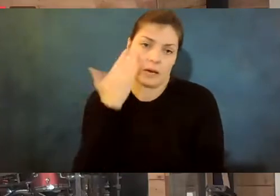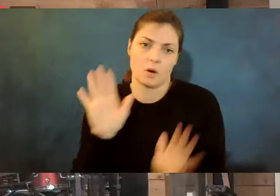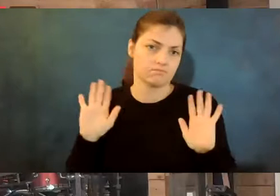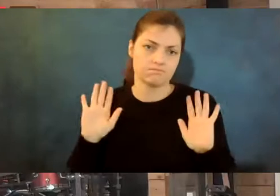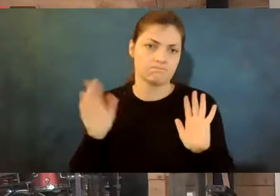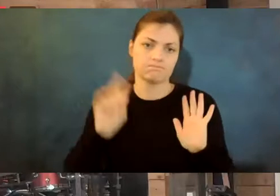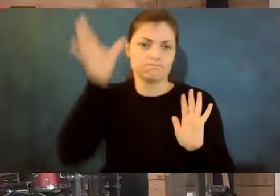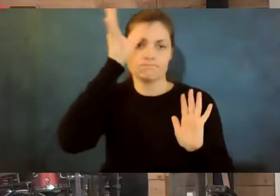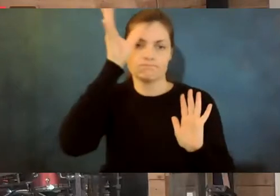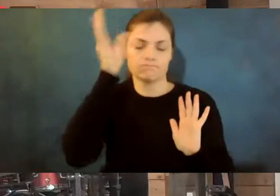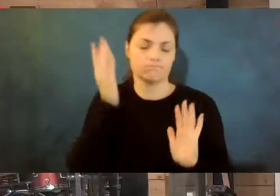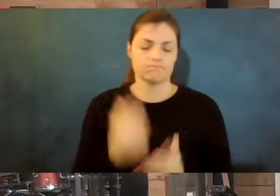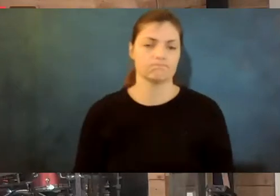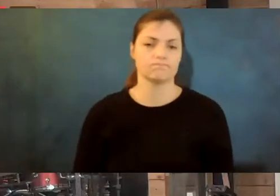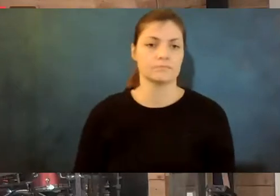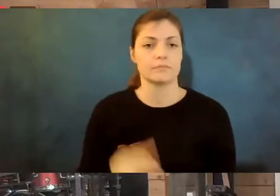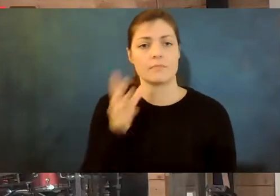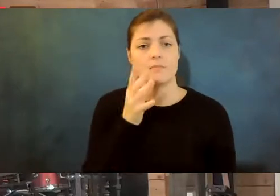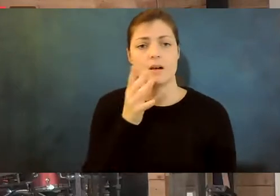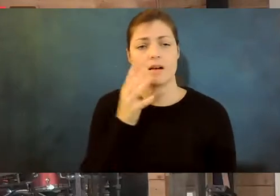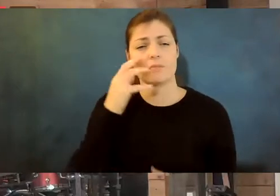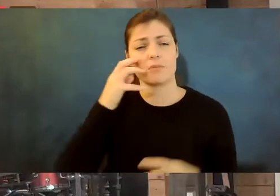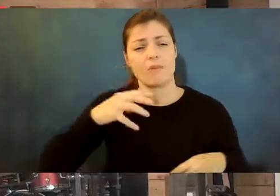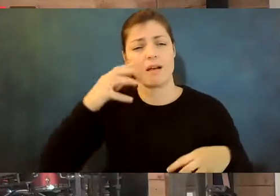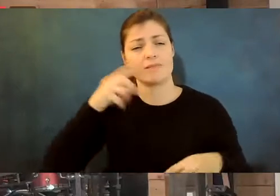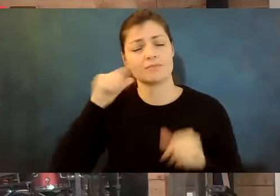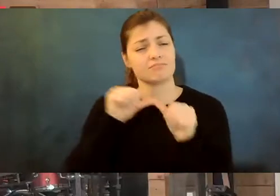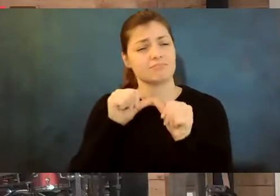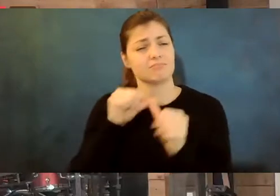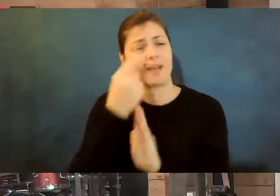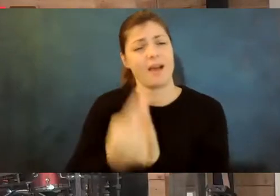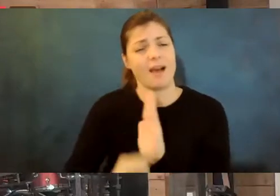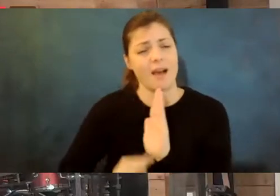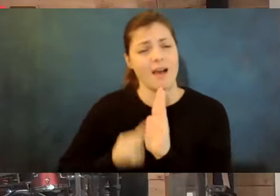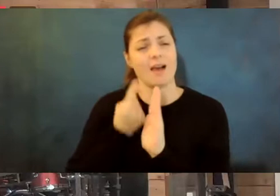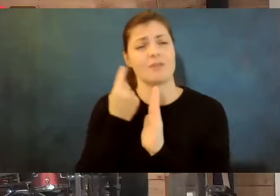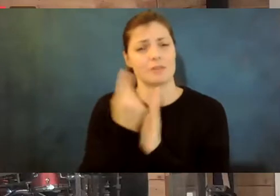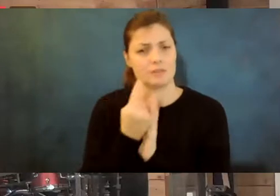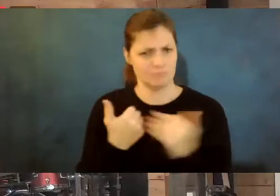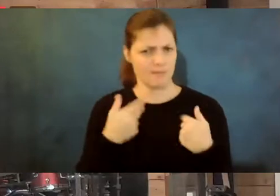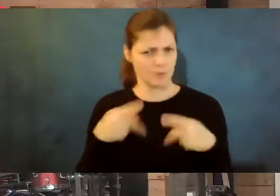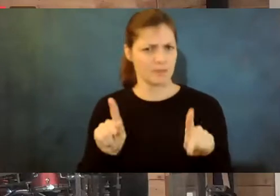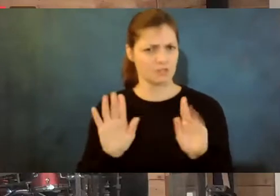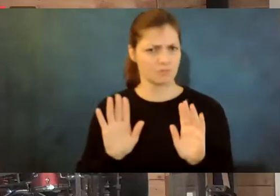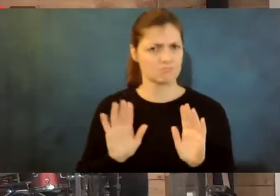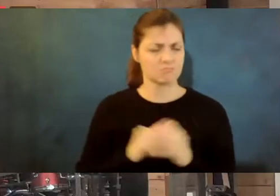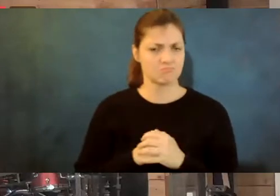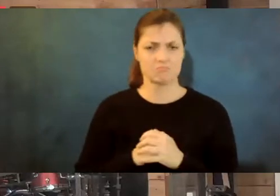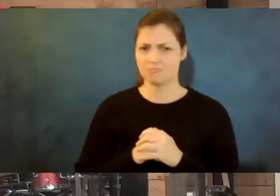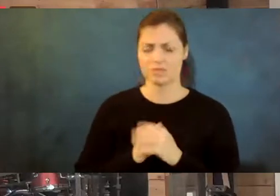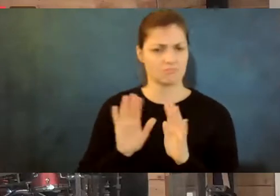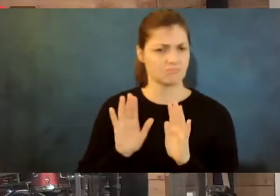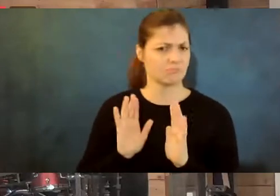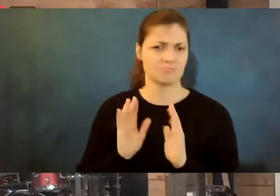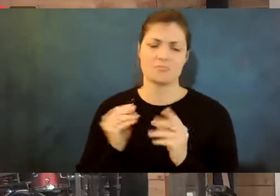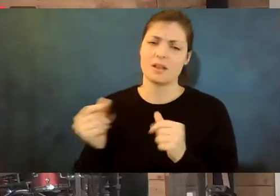where he was, but the mom was weeping for like an hour, and we had that permission, something like that, to just spend a